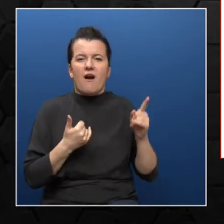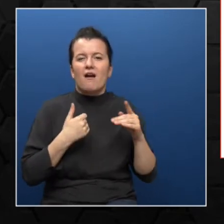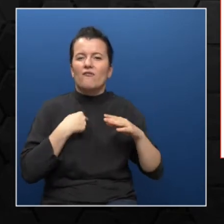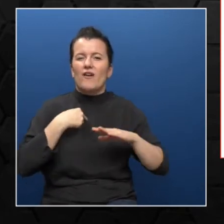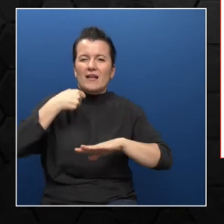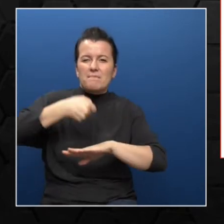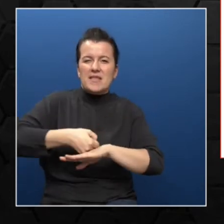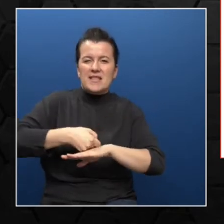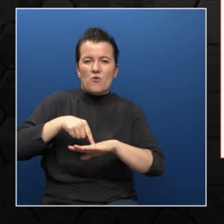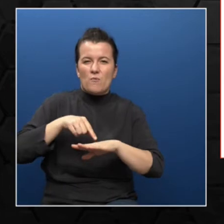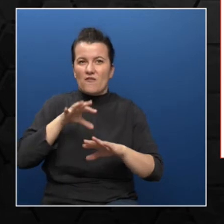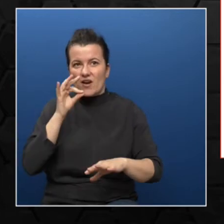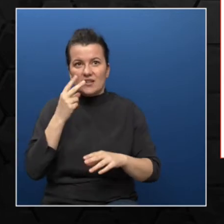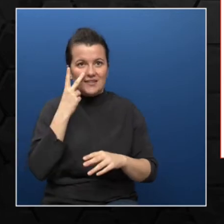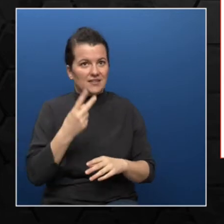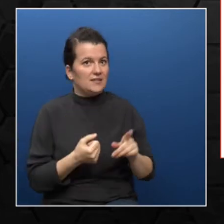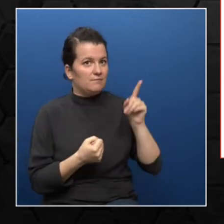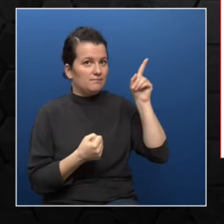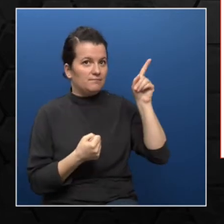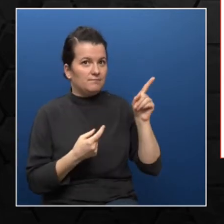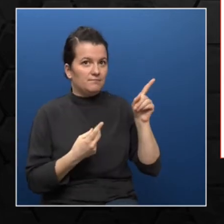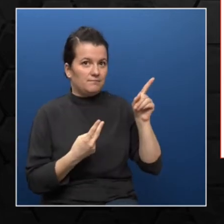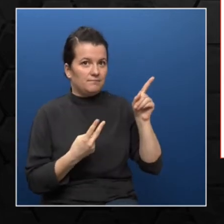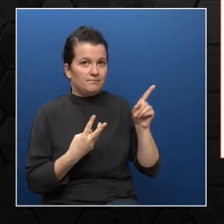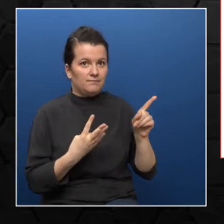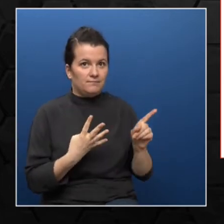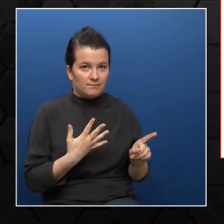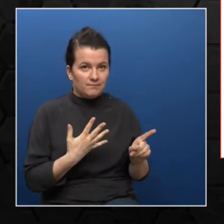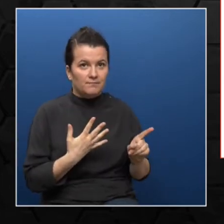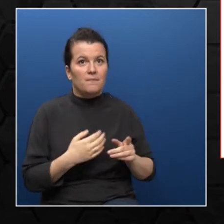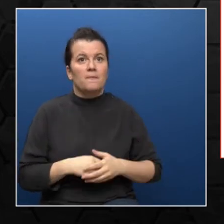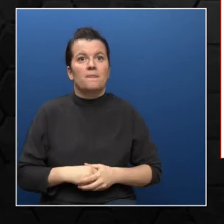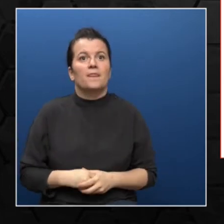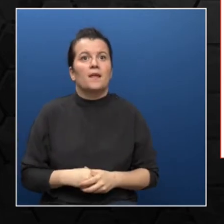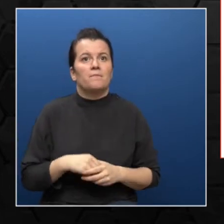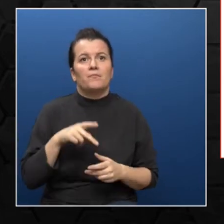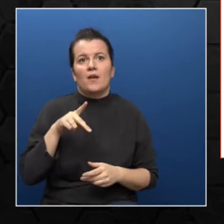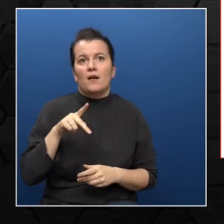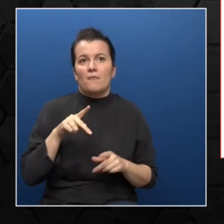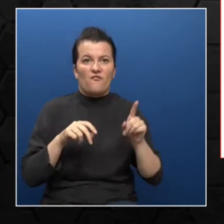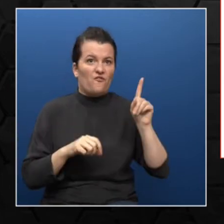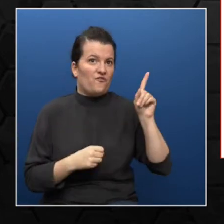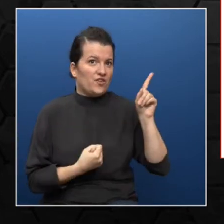are the bio-inspired approaches. So particle swarm optimization is basically